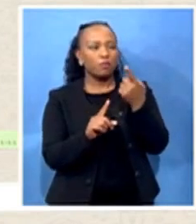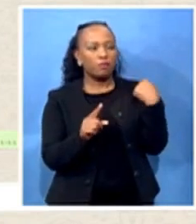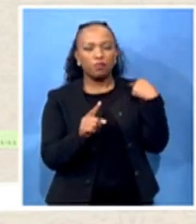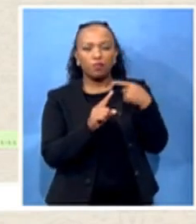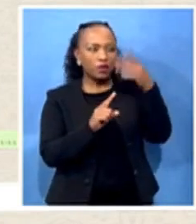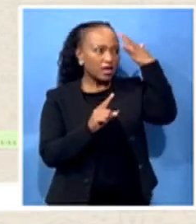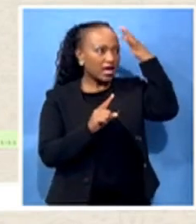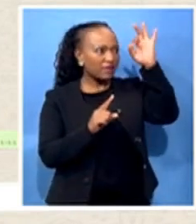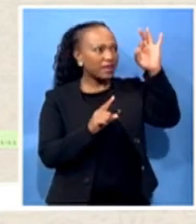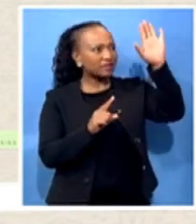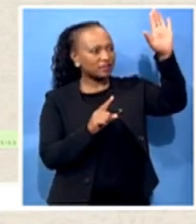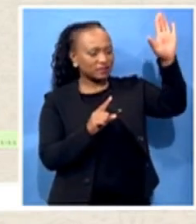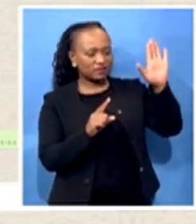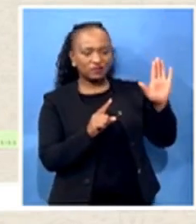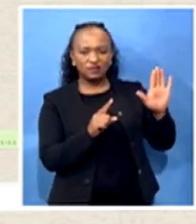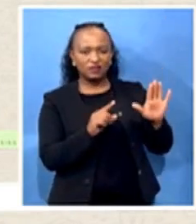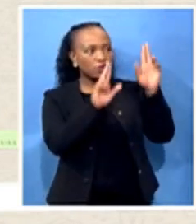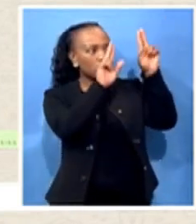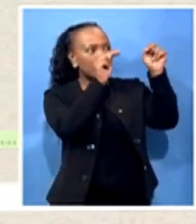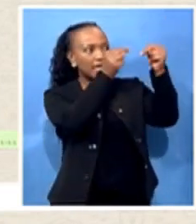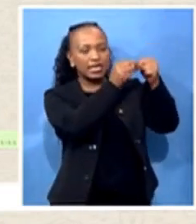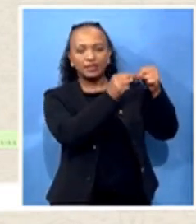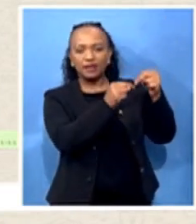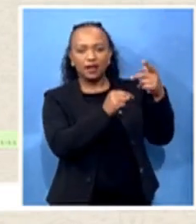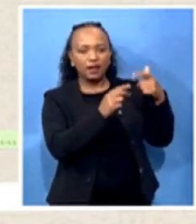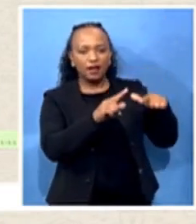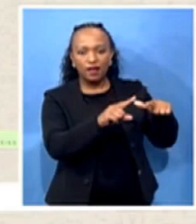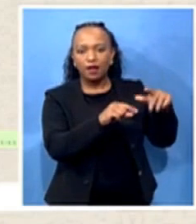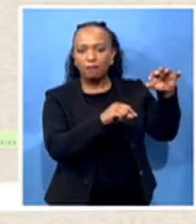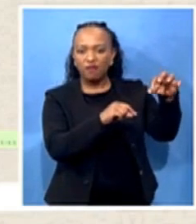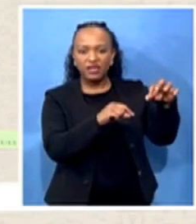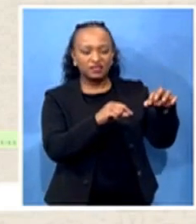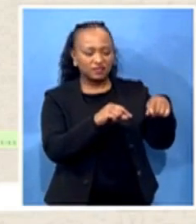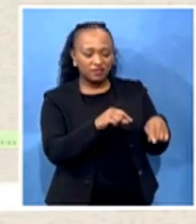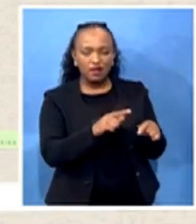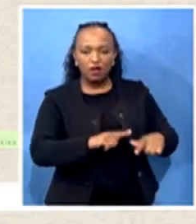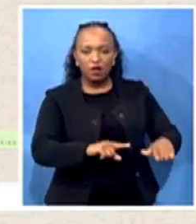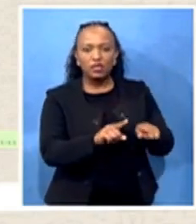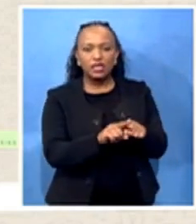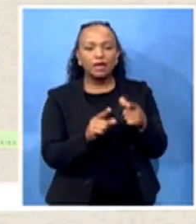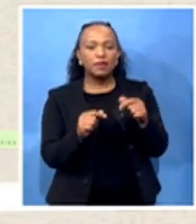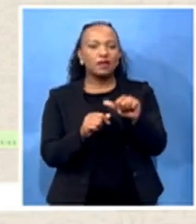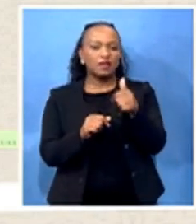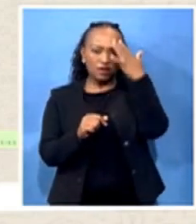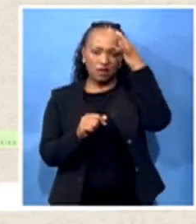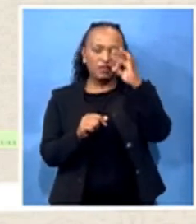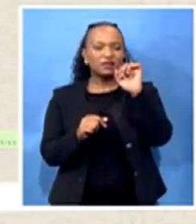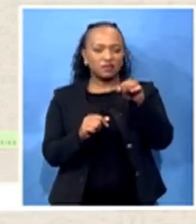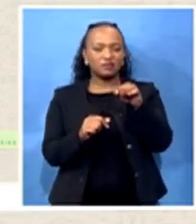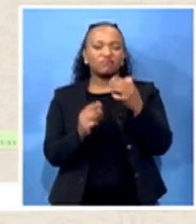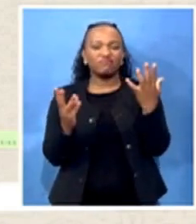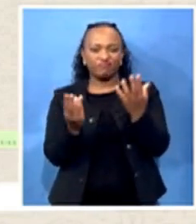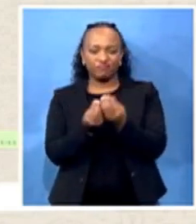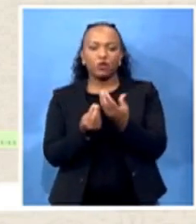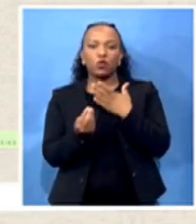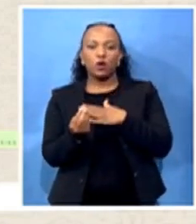other companies like Google currently don't provide translations for Xitsonga. So we wanted to bridge that gap and ensure that there is